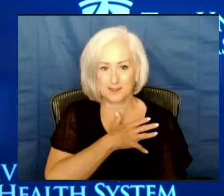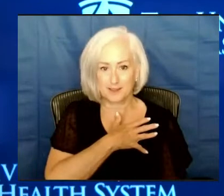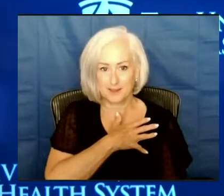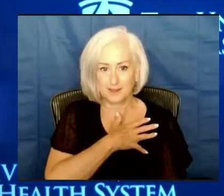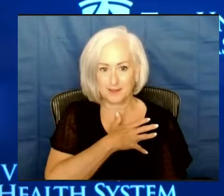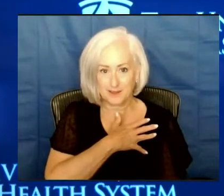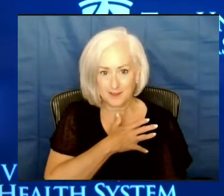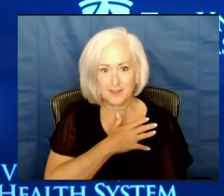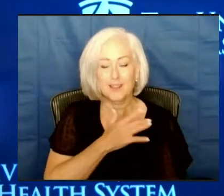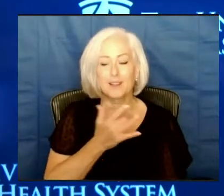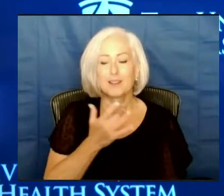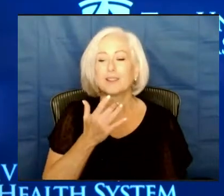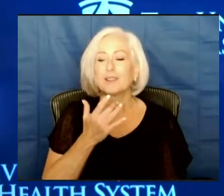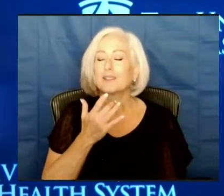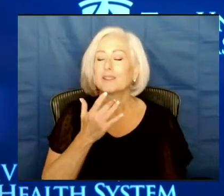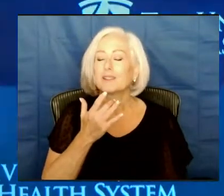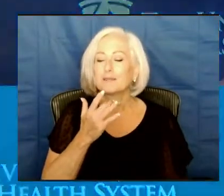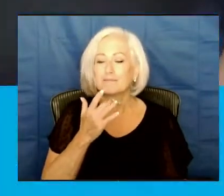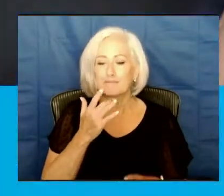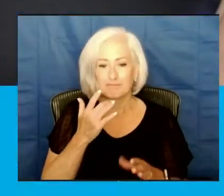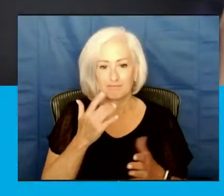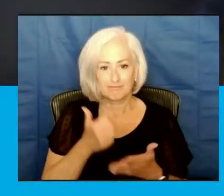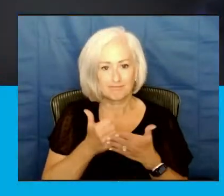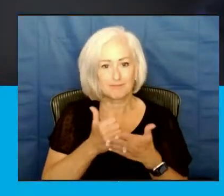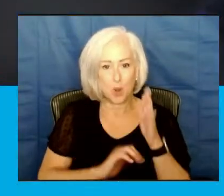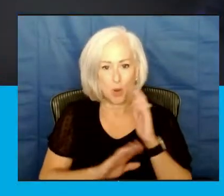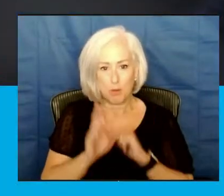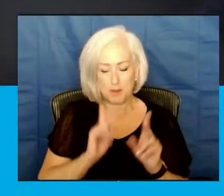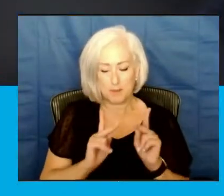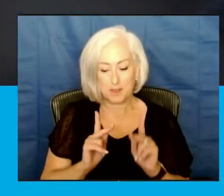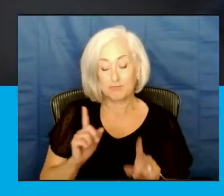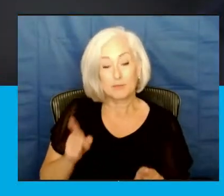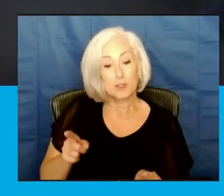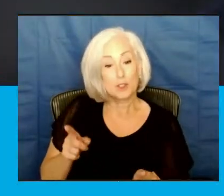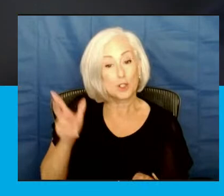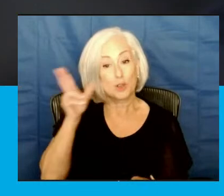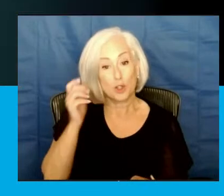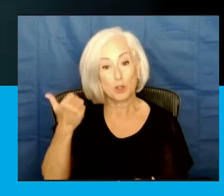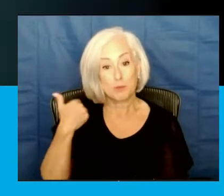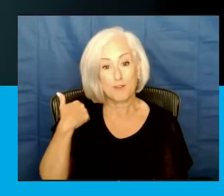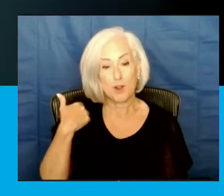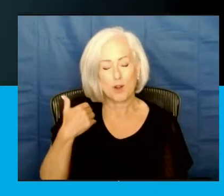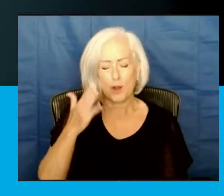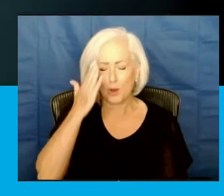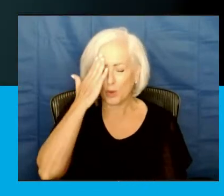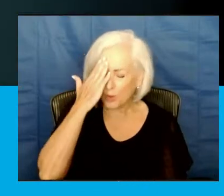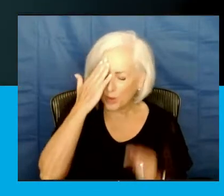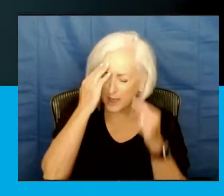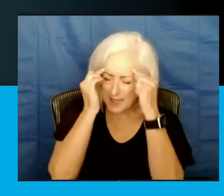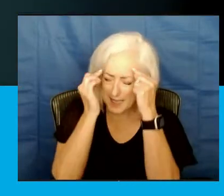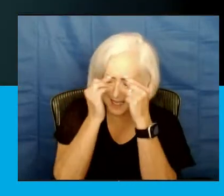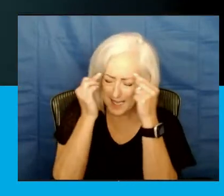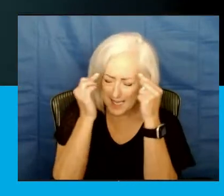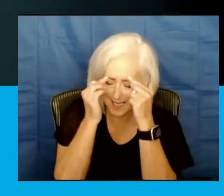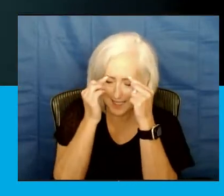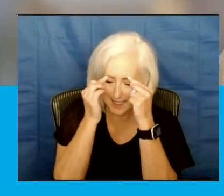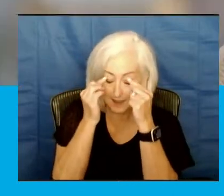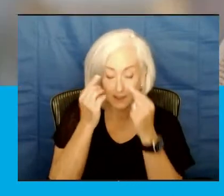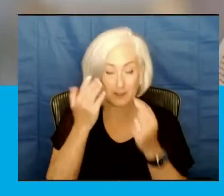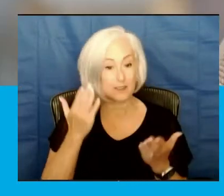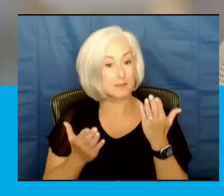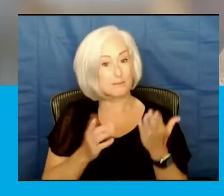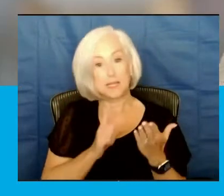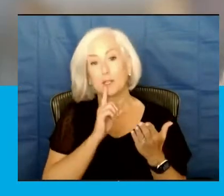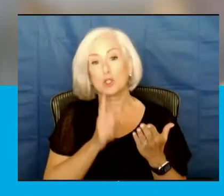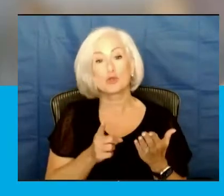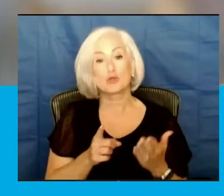people. We'll see you on Friday. You've heard it before, honey, I have a headache. Well, it may actually be true. 45